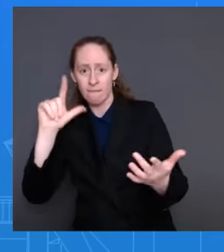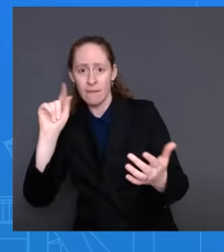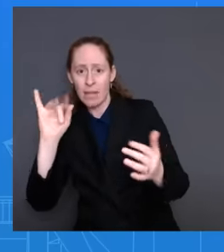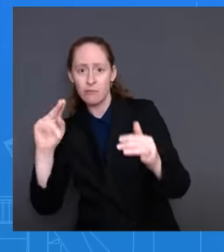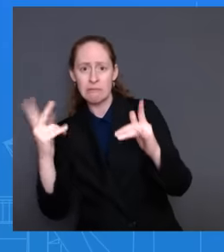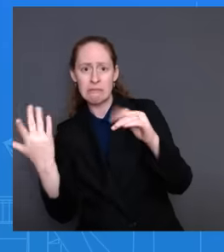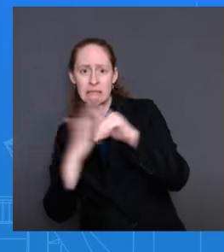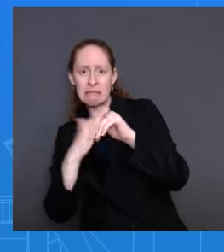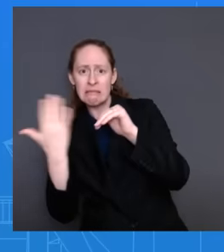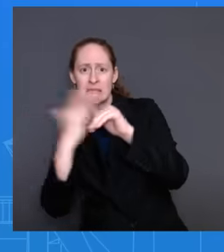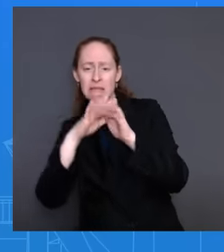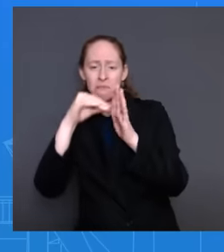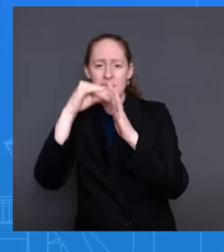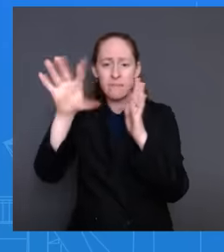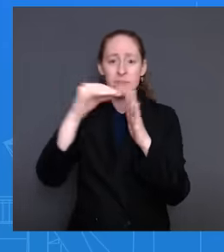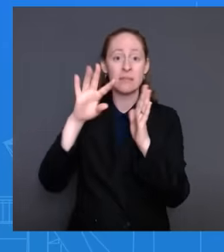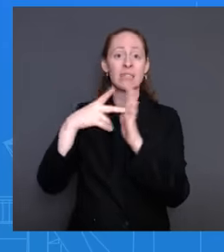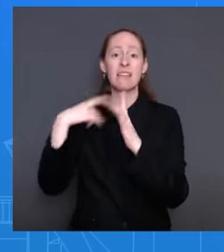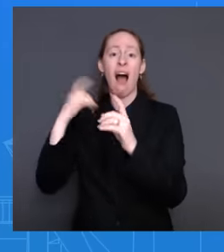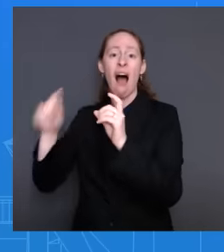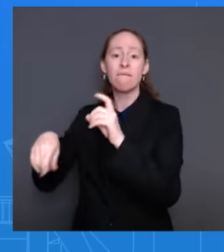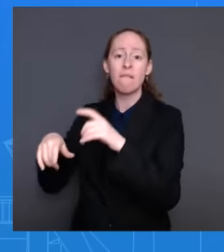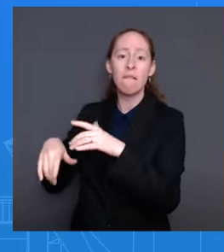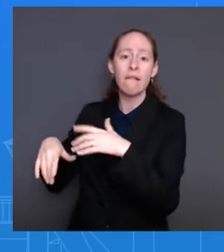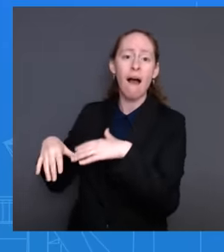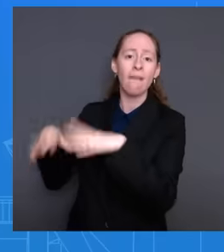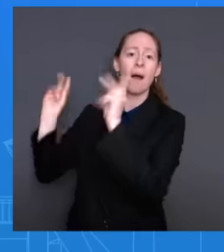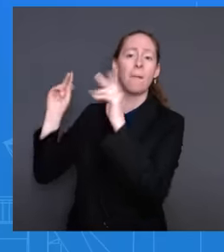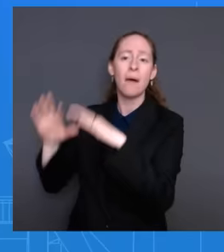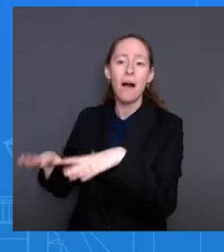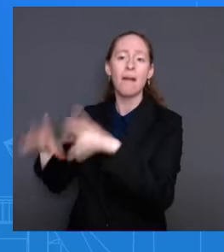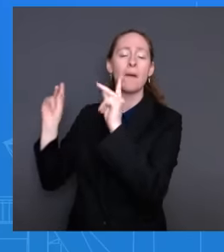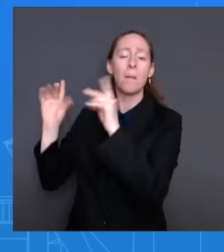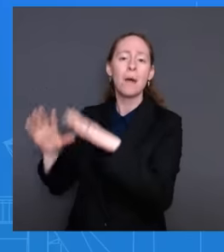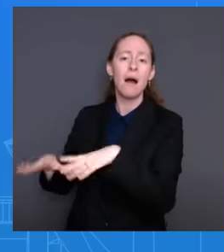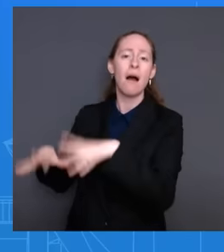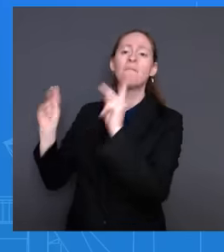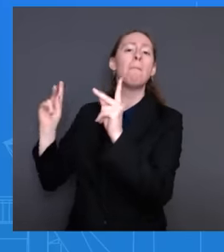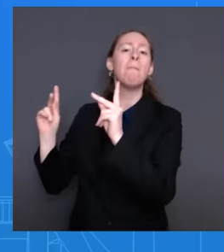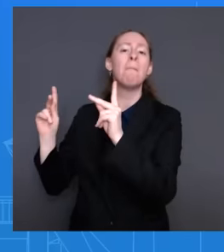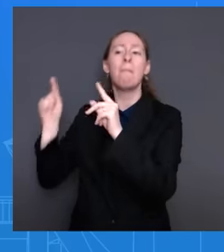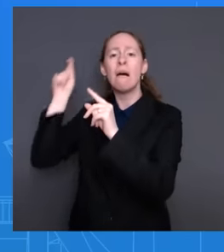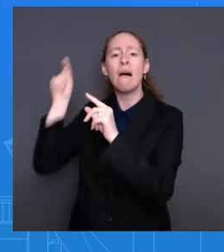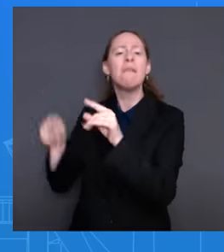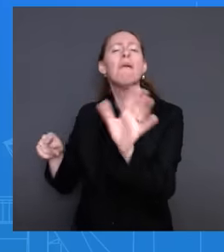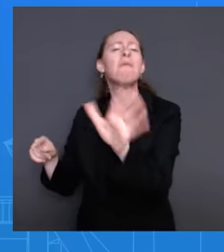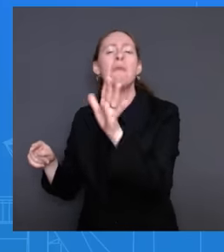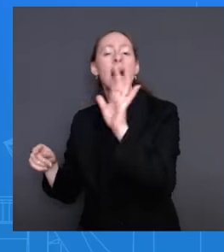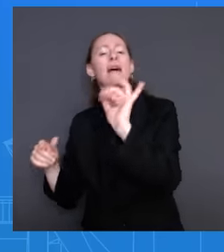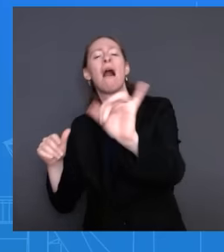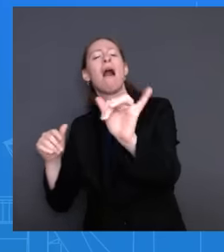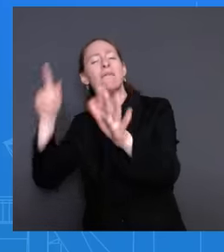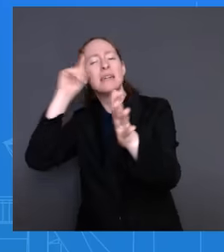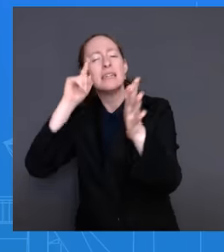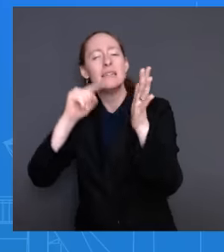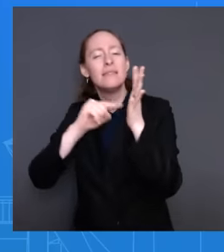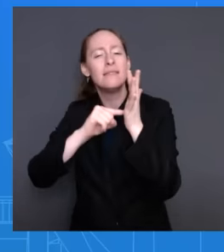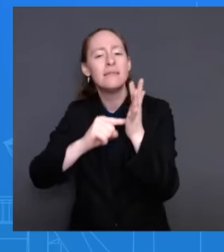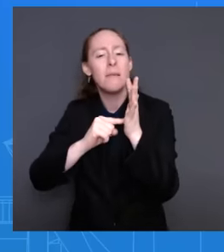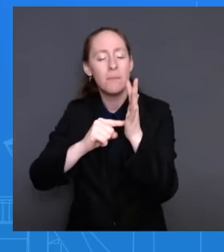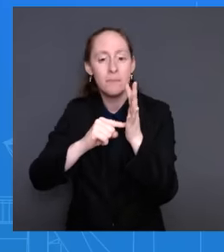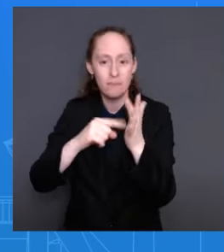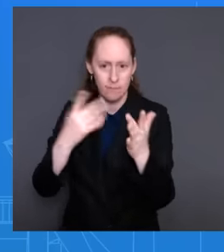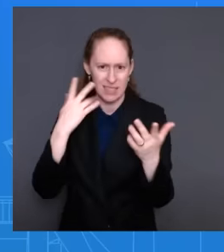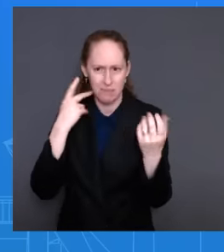in the high rate of available jobs per worker.